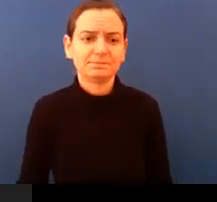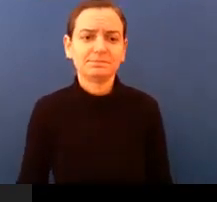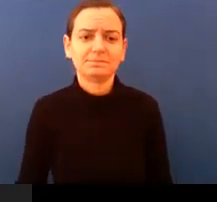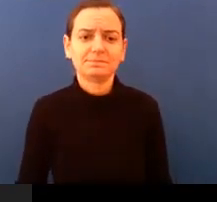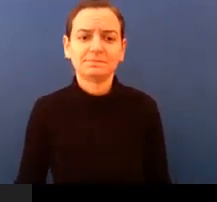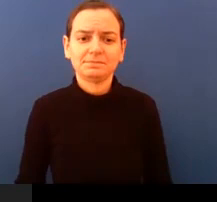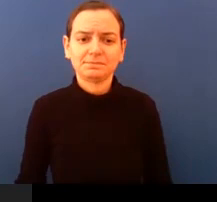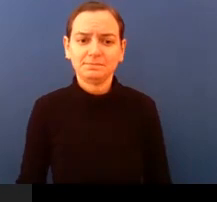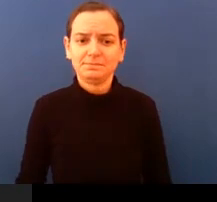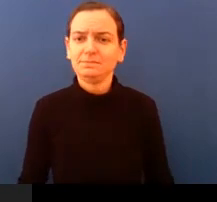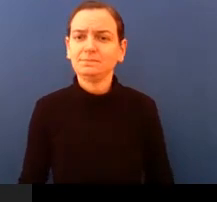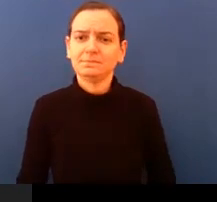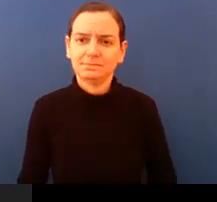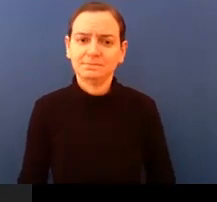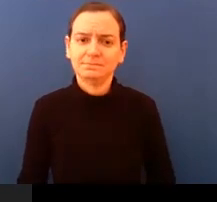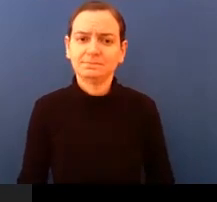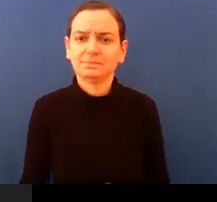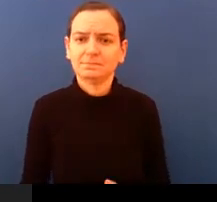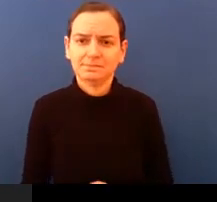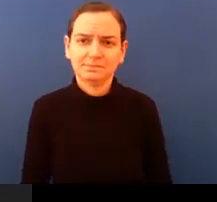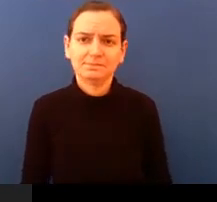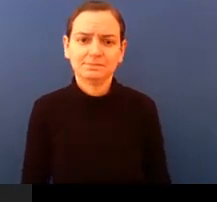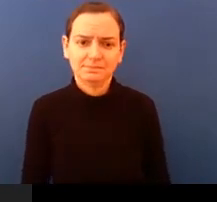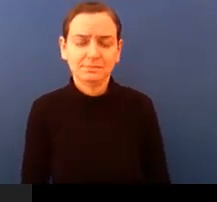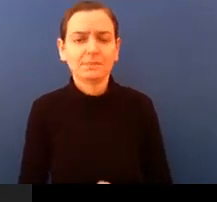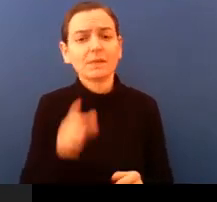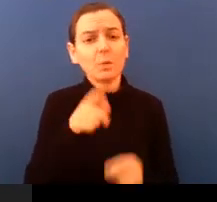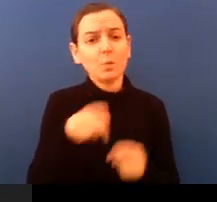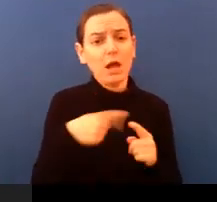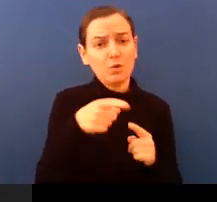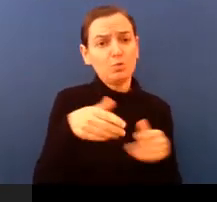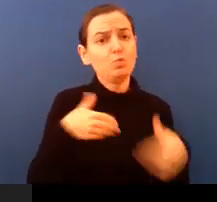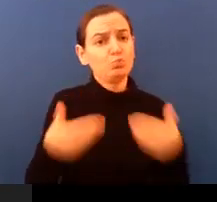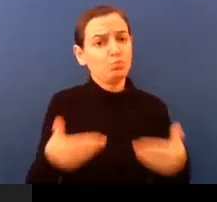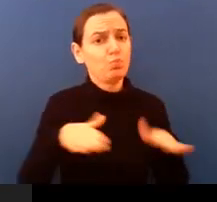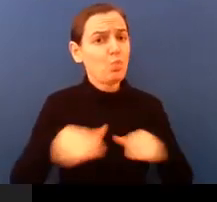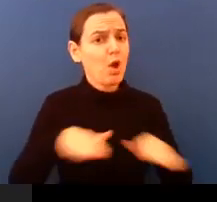already decided you're making that decision and I don't need to work at this.